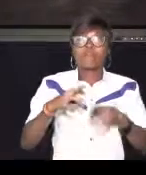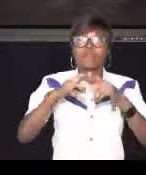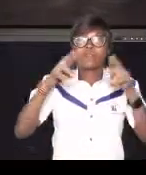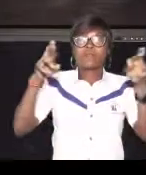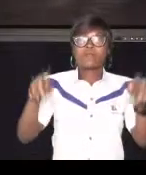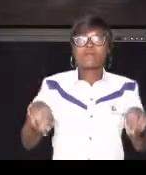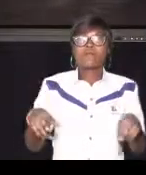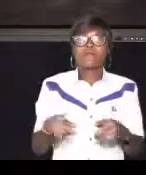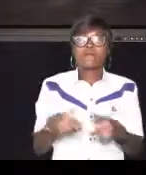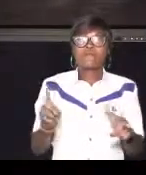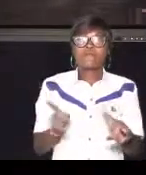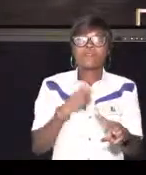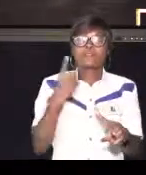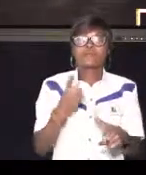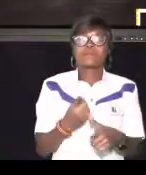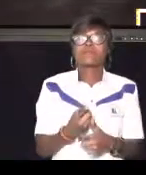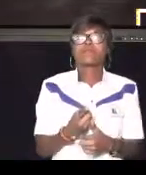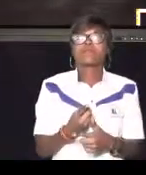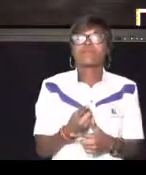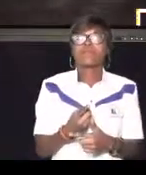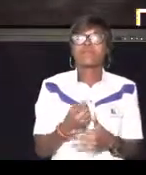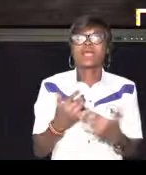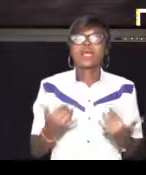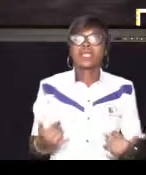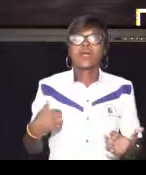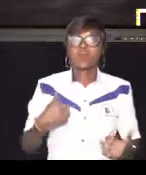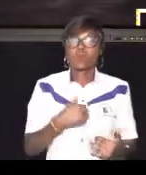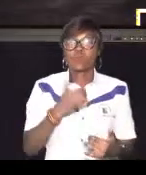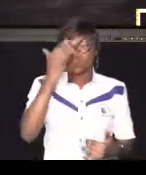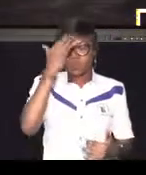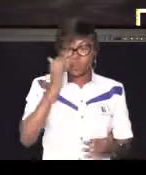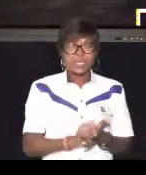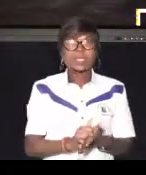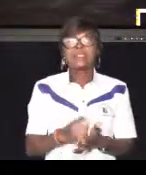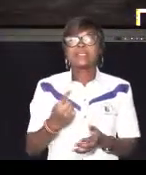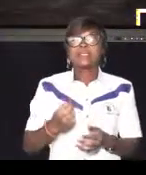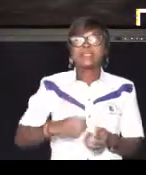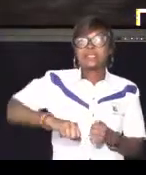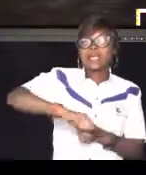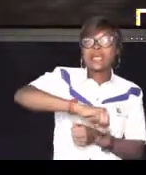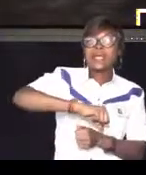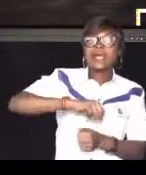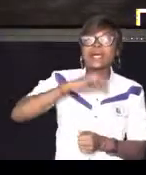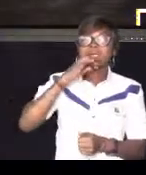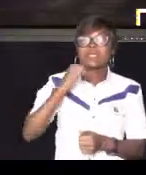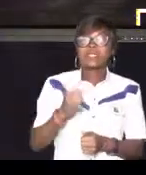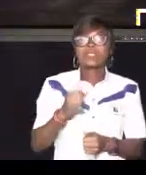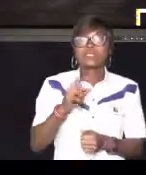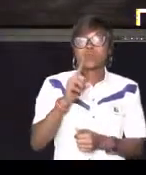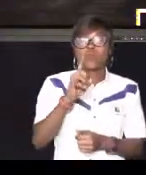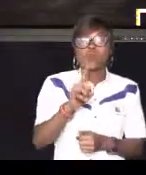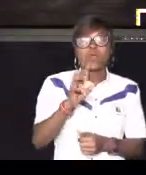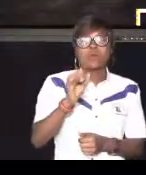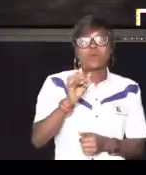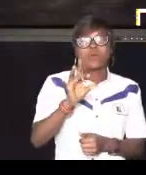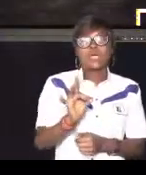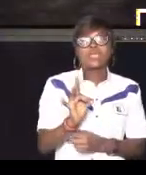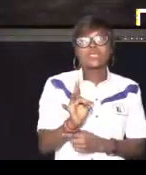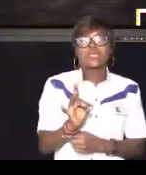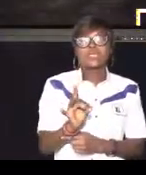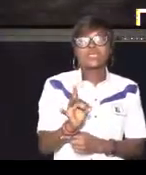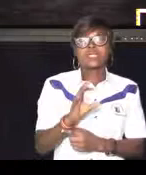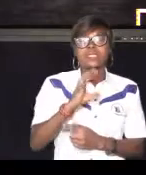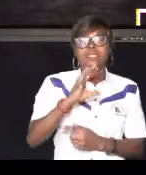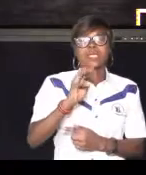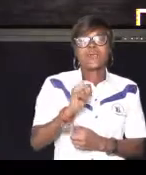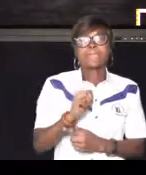it, like this. Now we know that the area is 108 centimeters squares. We have been given that, so I put that in the